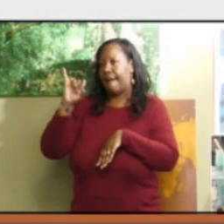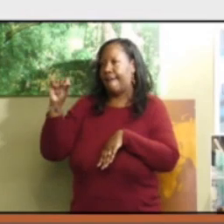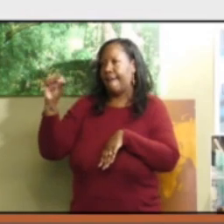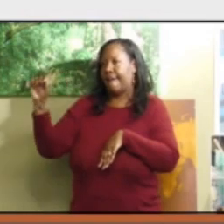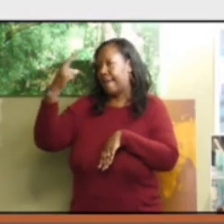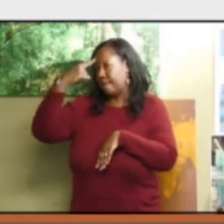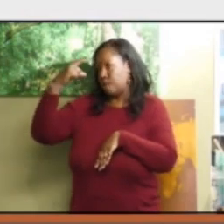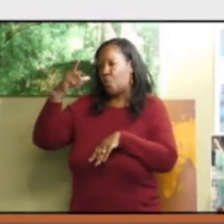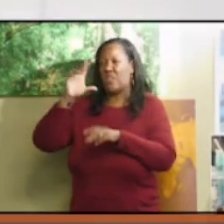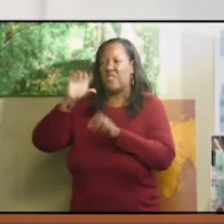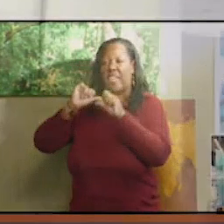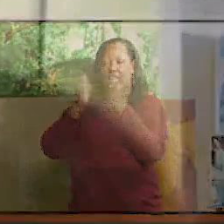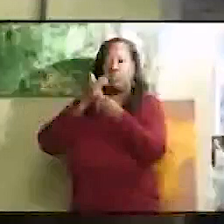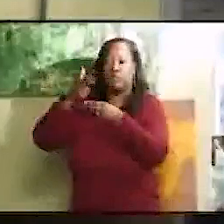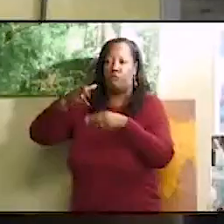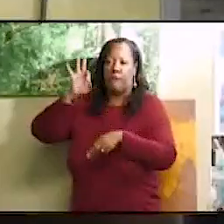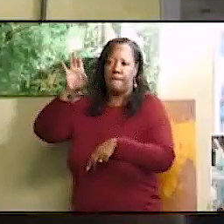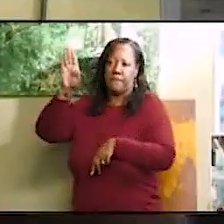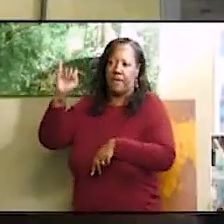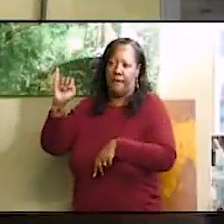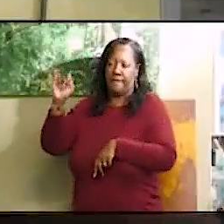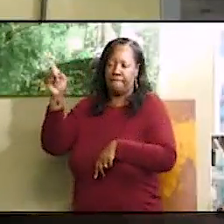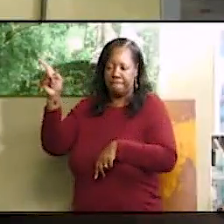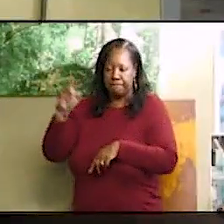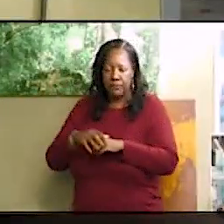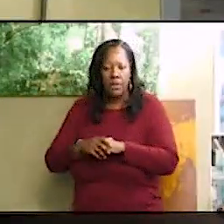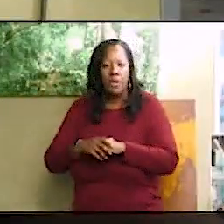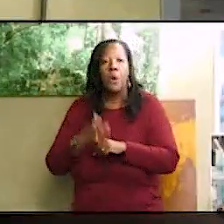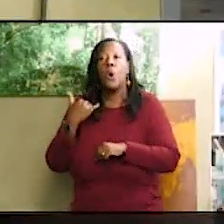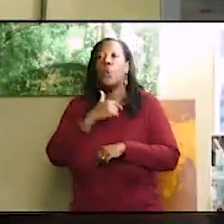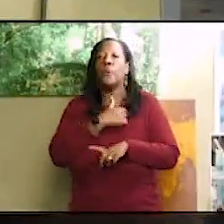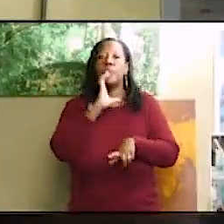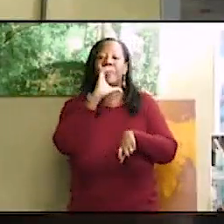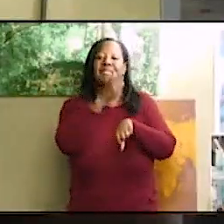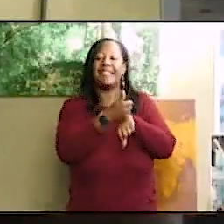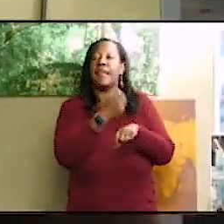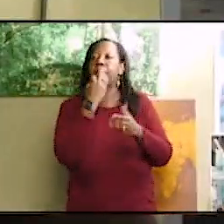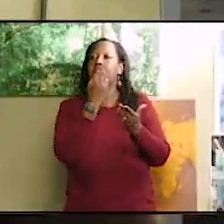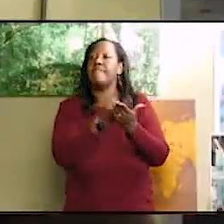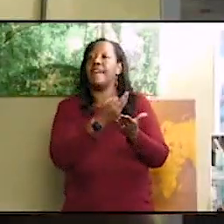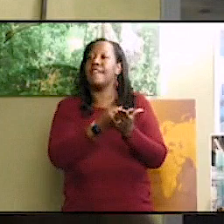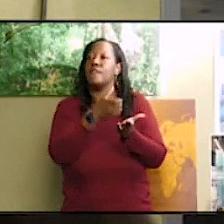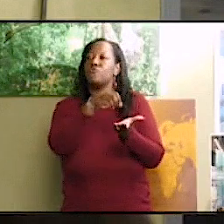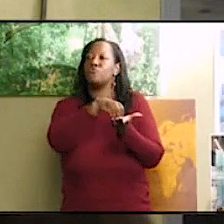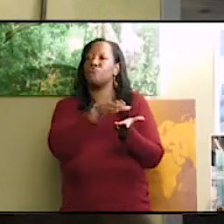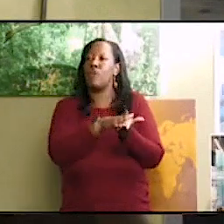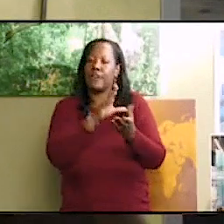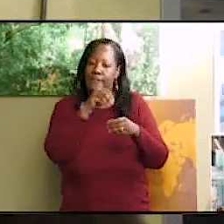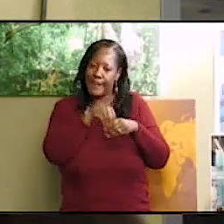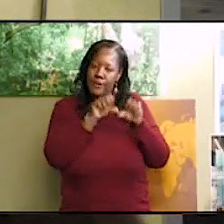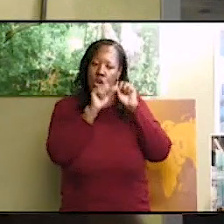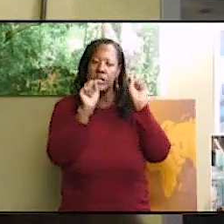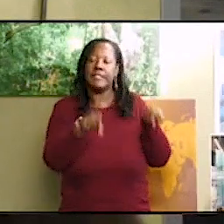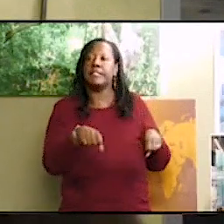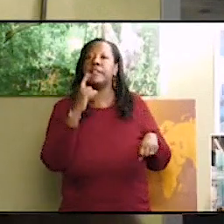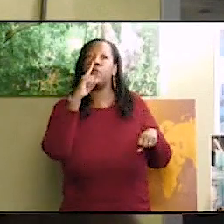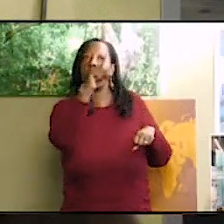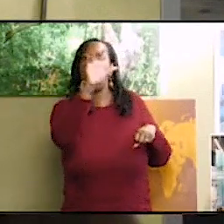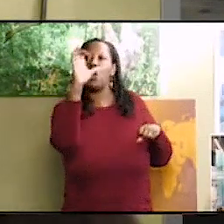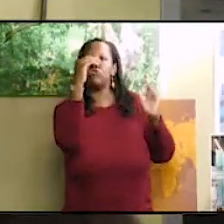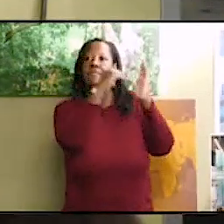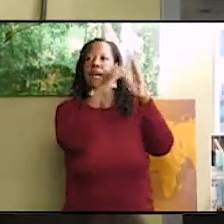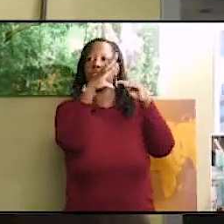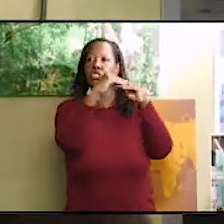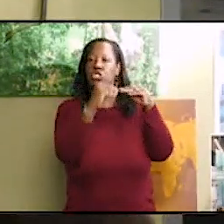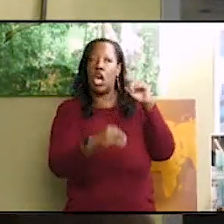the institution, our institution, would set up a financial record in our system for $100,000. That gives